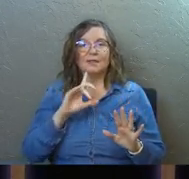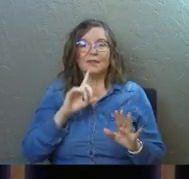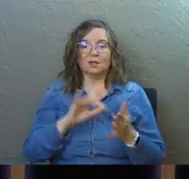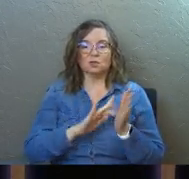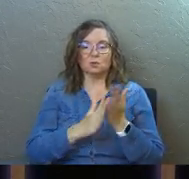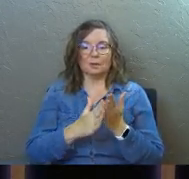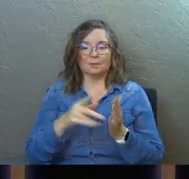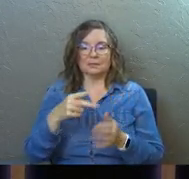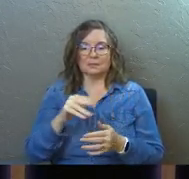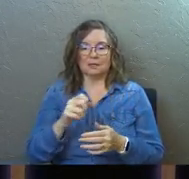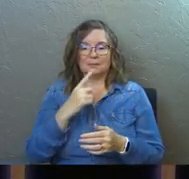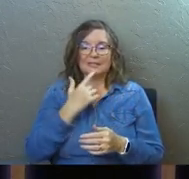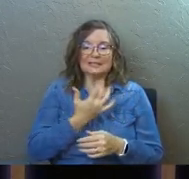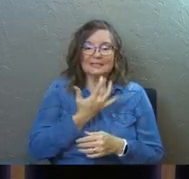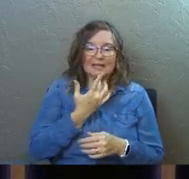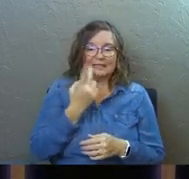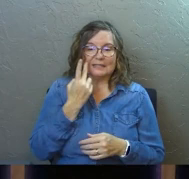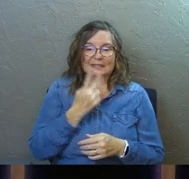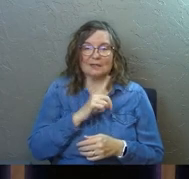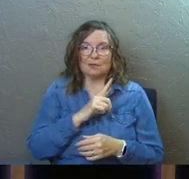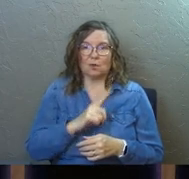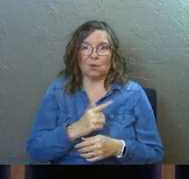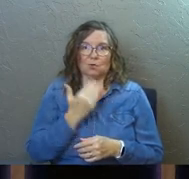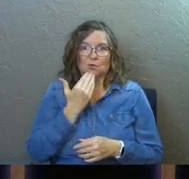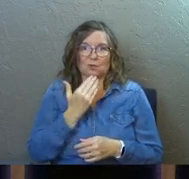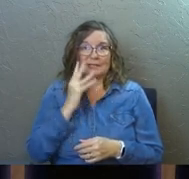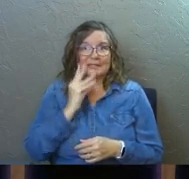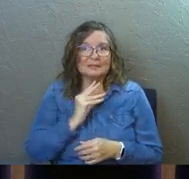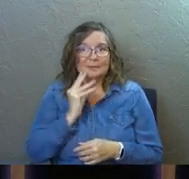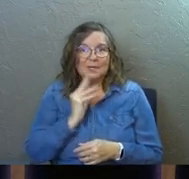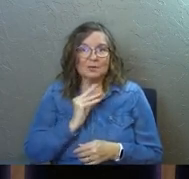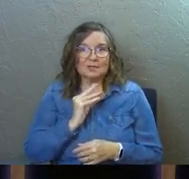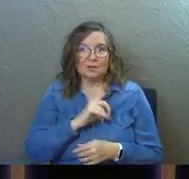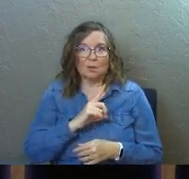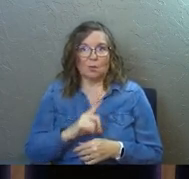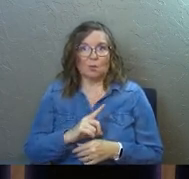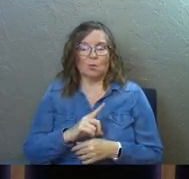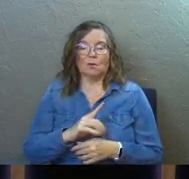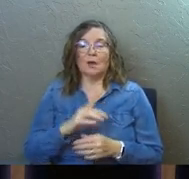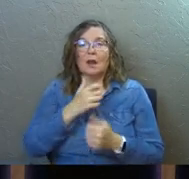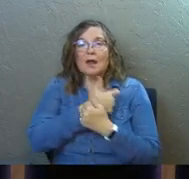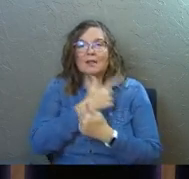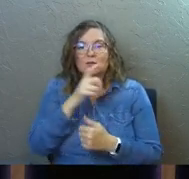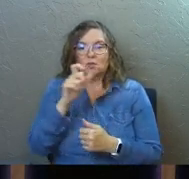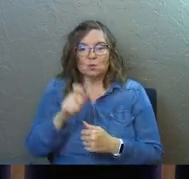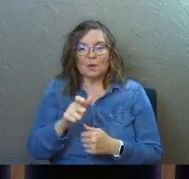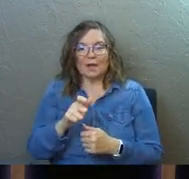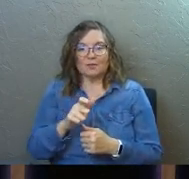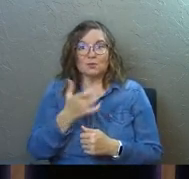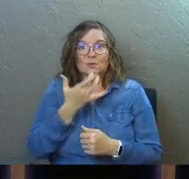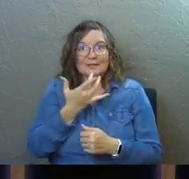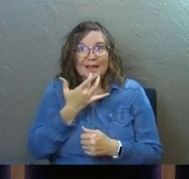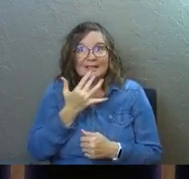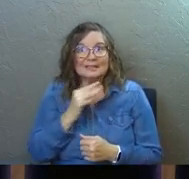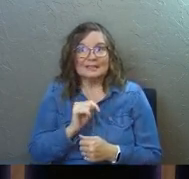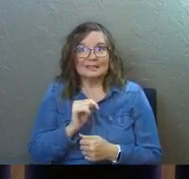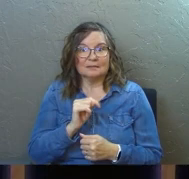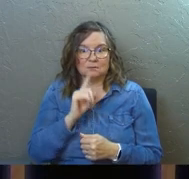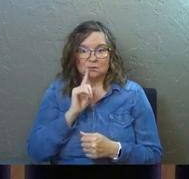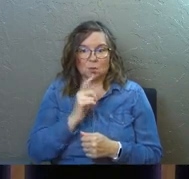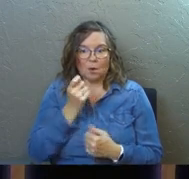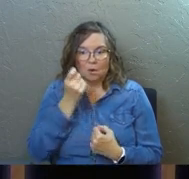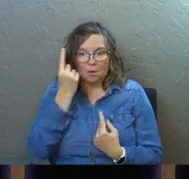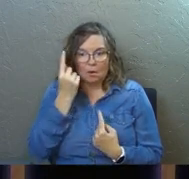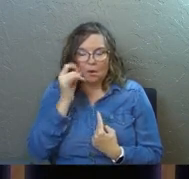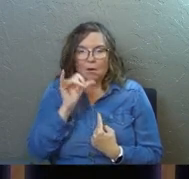There's a scripture in the Psalms that says, taste and see that the Lord is good. And I love that, because you have to taste it in order